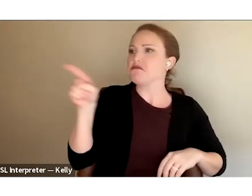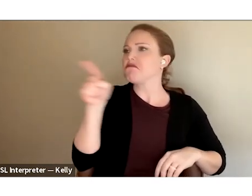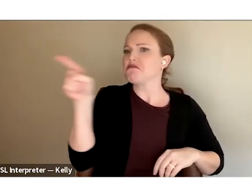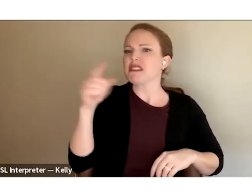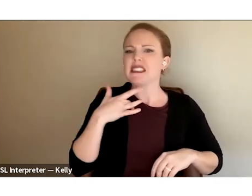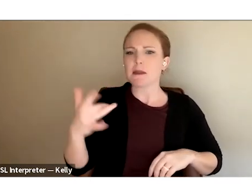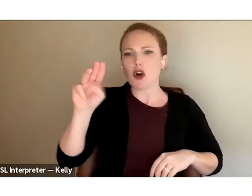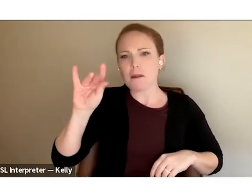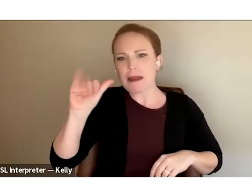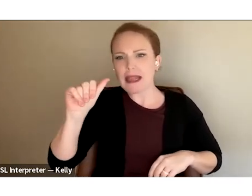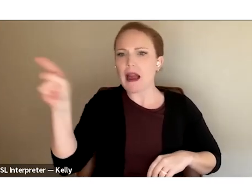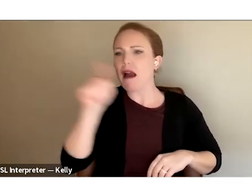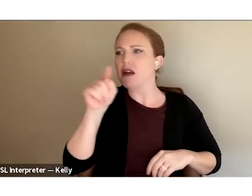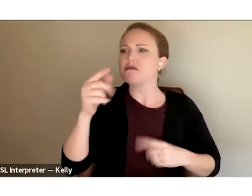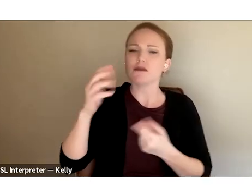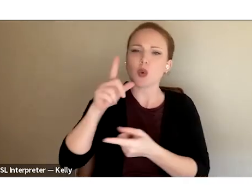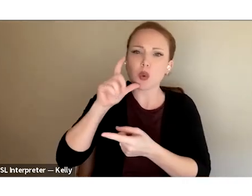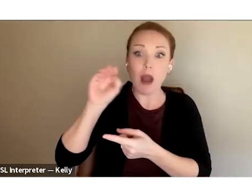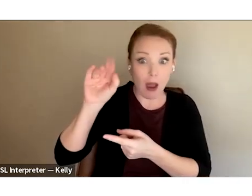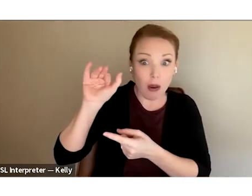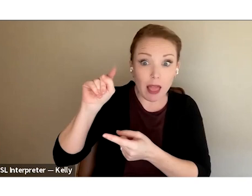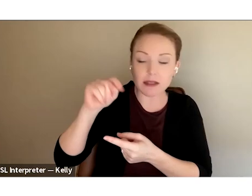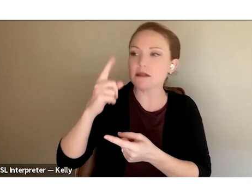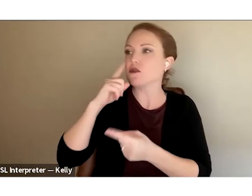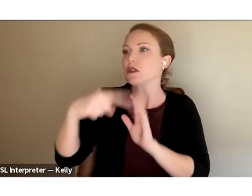outlets, including social media, including